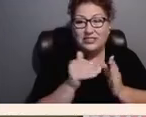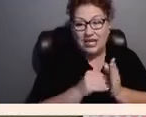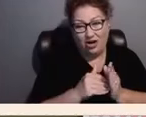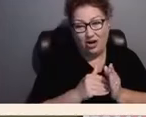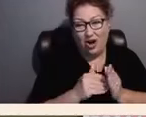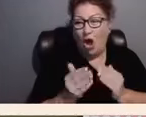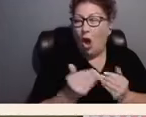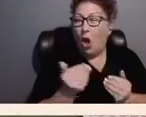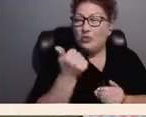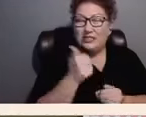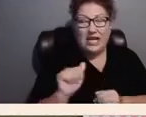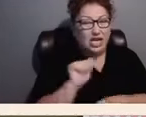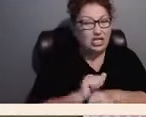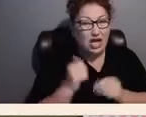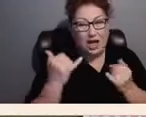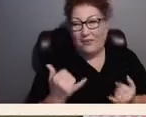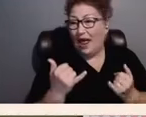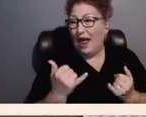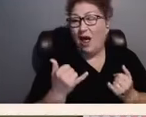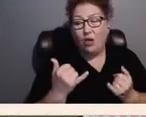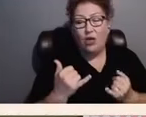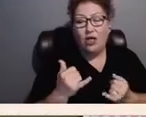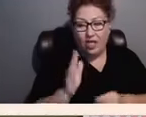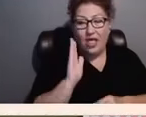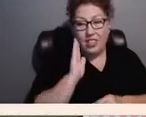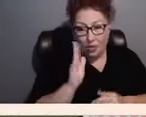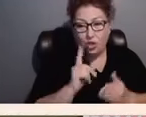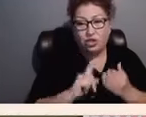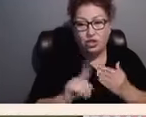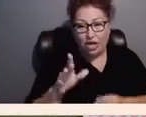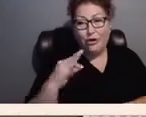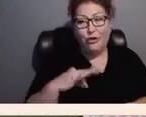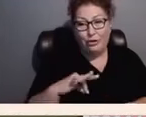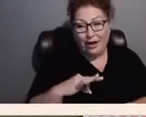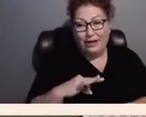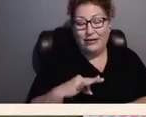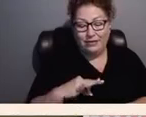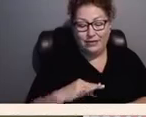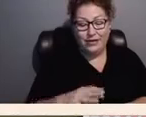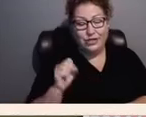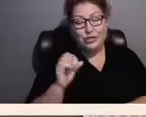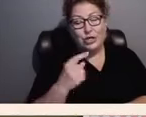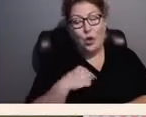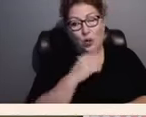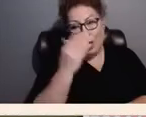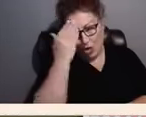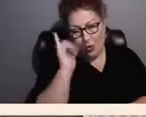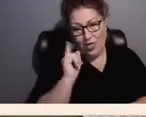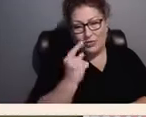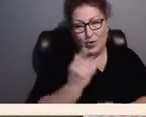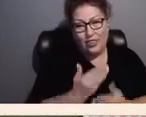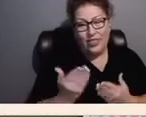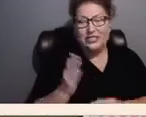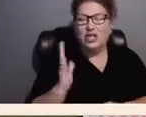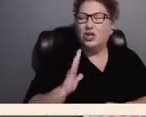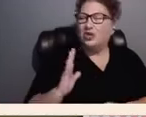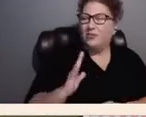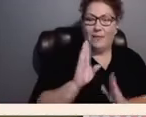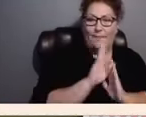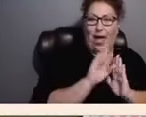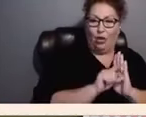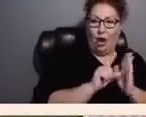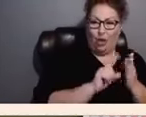now, they will run a credit report on you. So we know that that's one of the things. At one time, it used to be background checks that